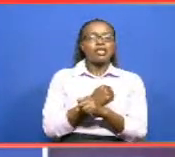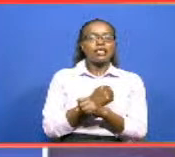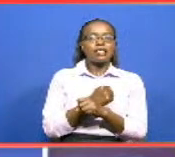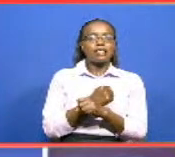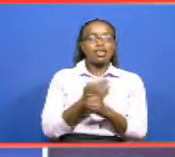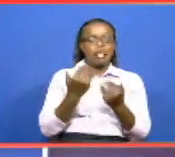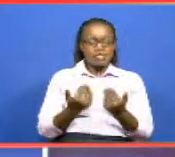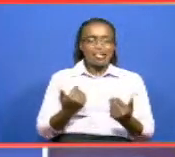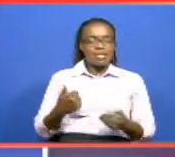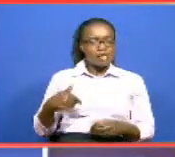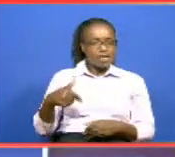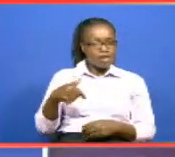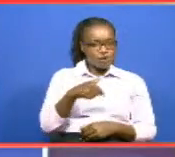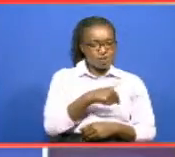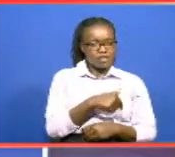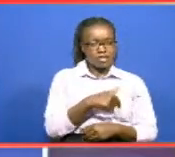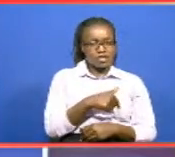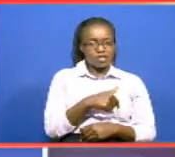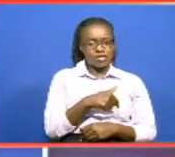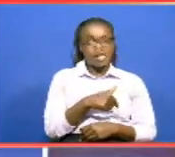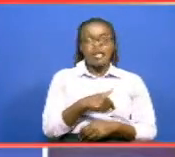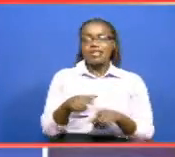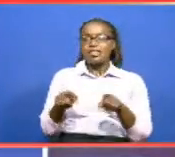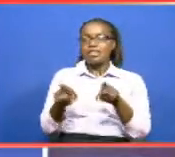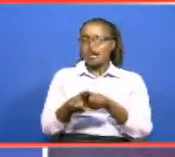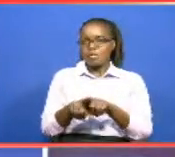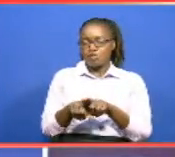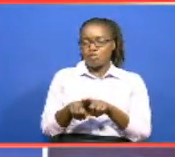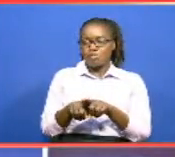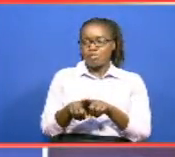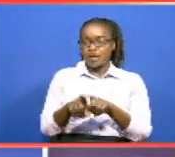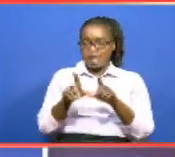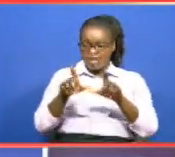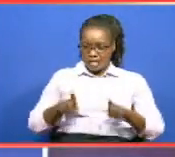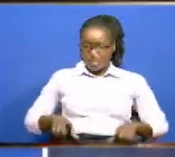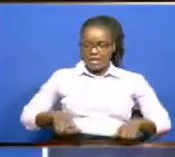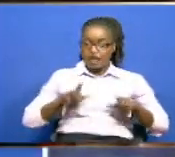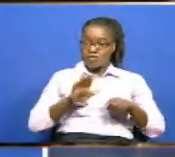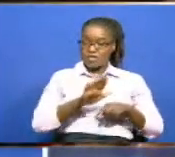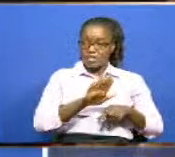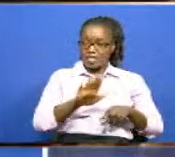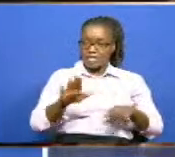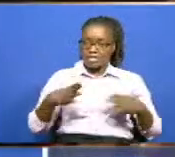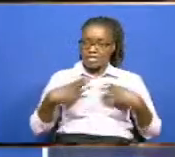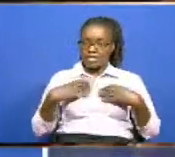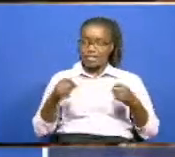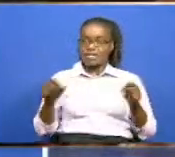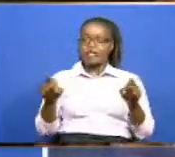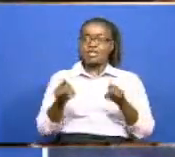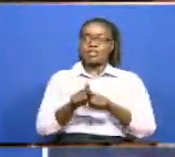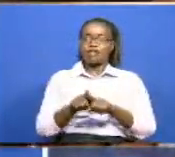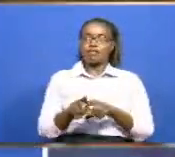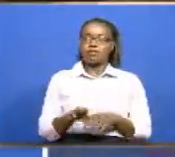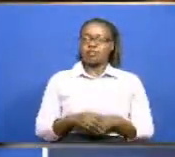our children and protects their lives and their health.